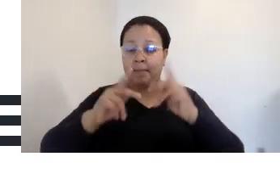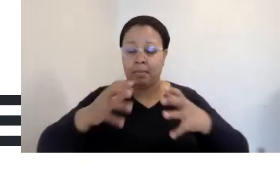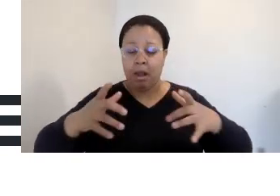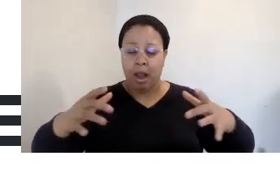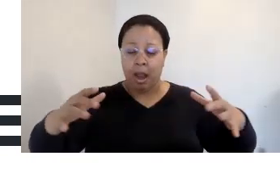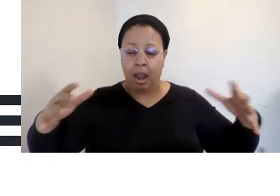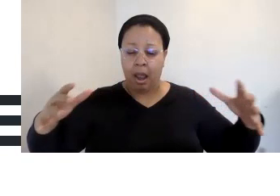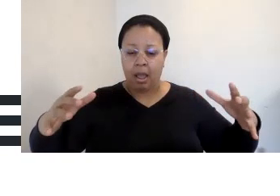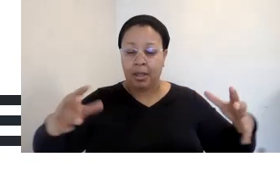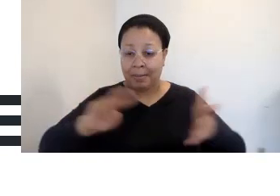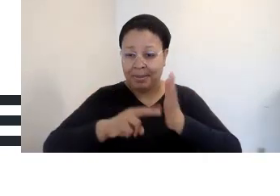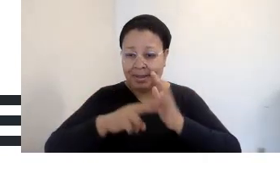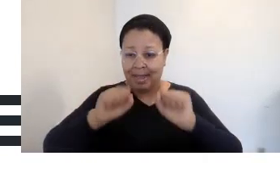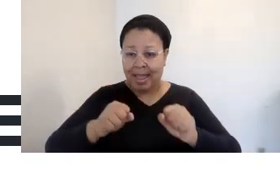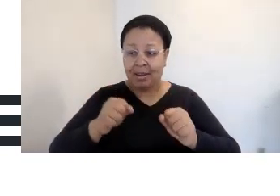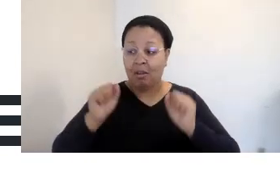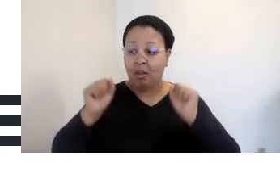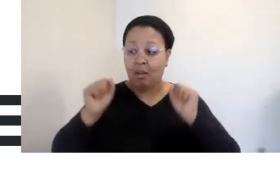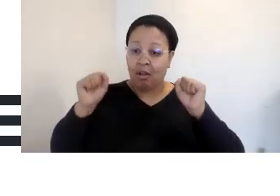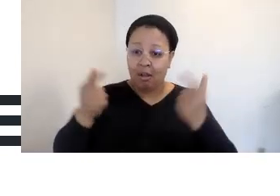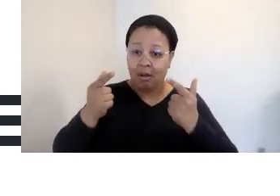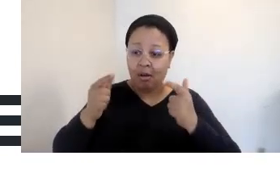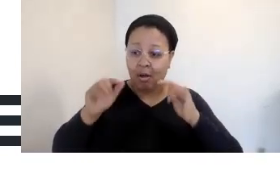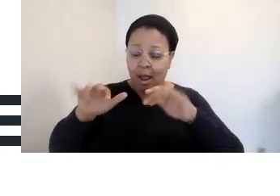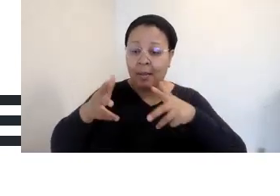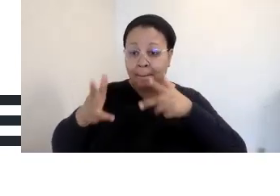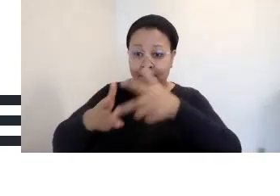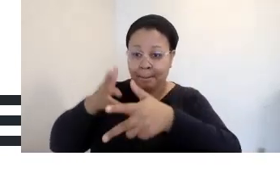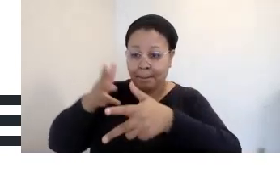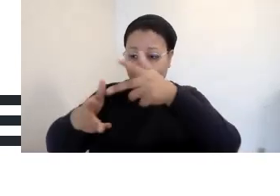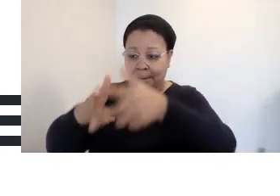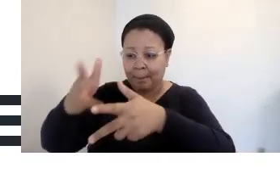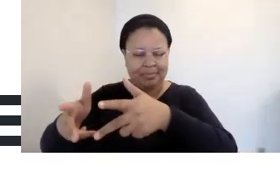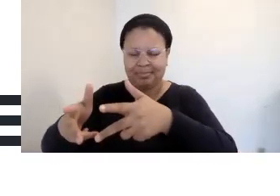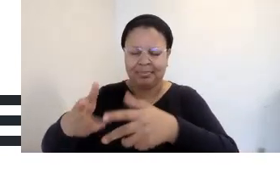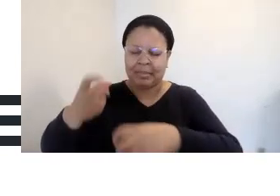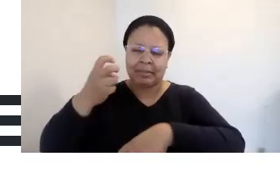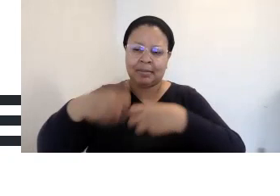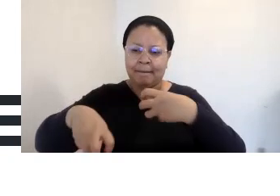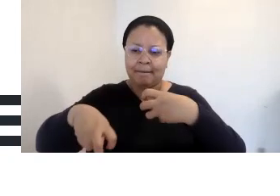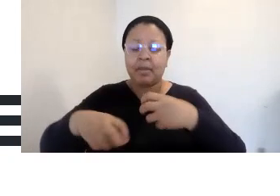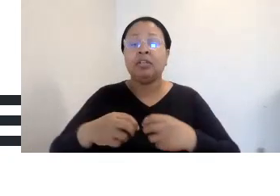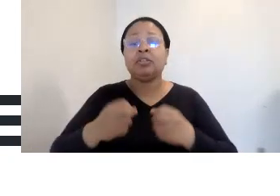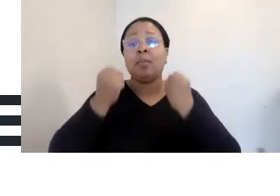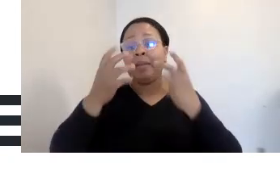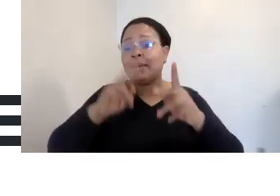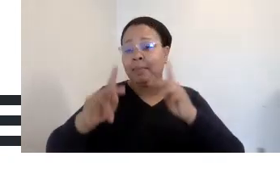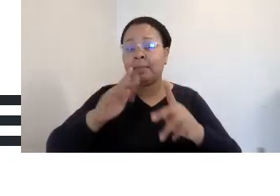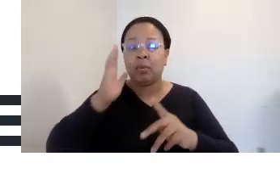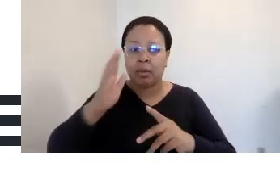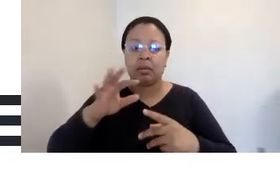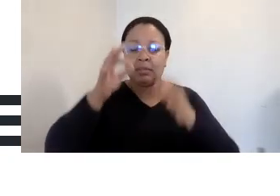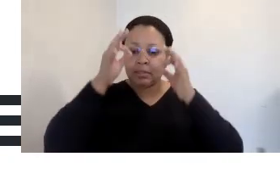be inaccessible. It's going to be difficult. So people rely on public transportation. So choose a location that